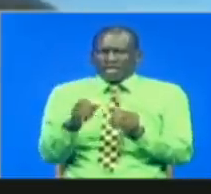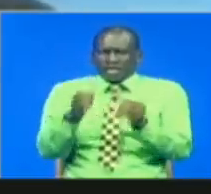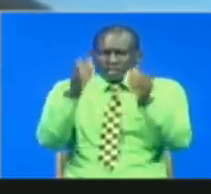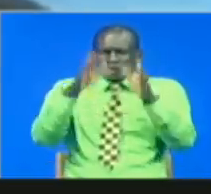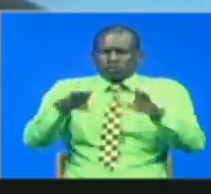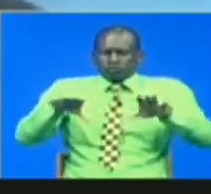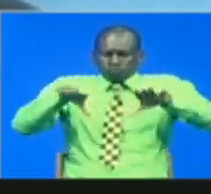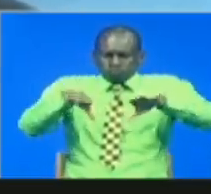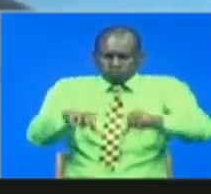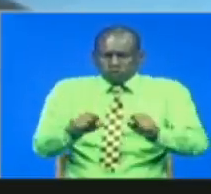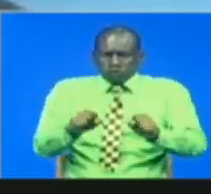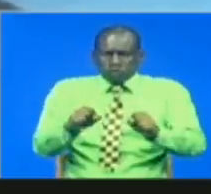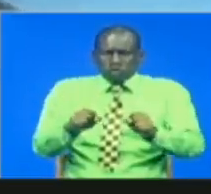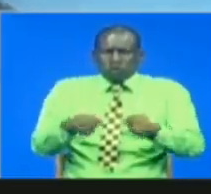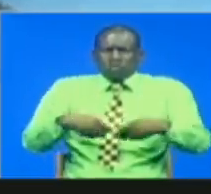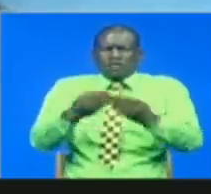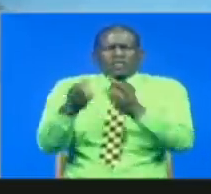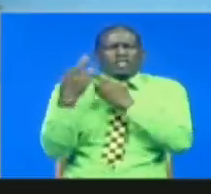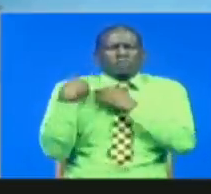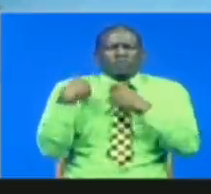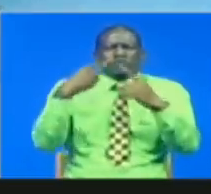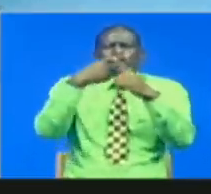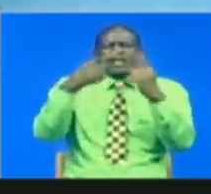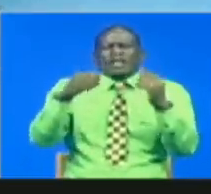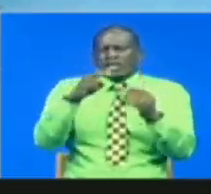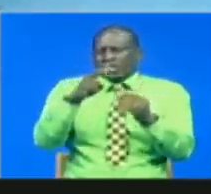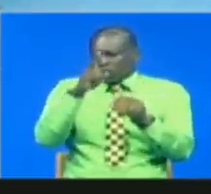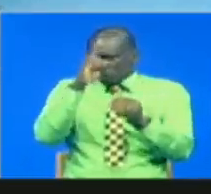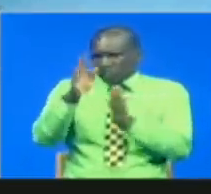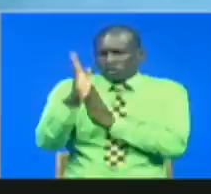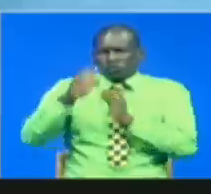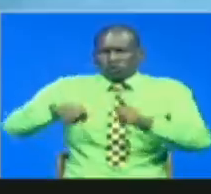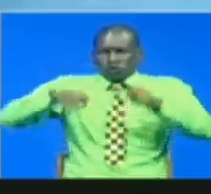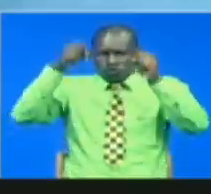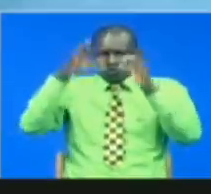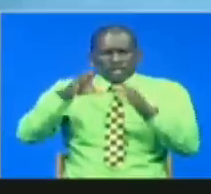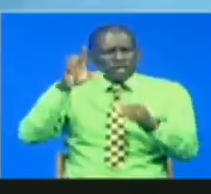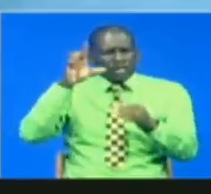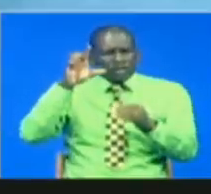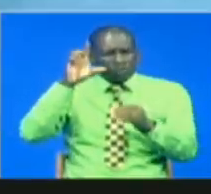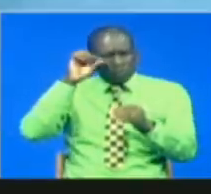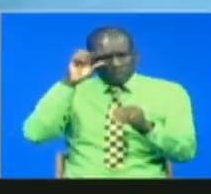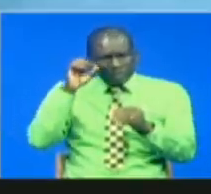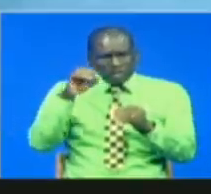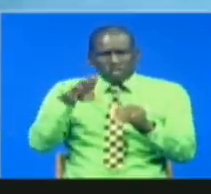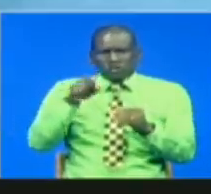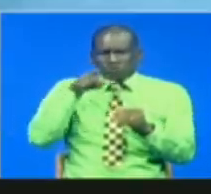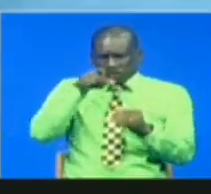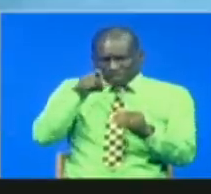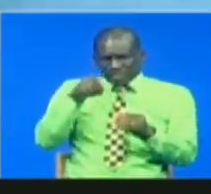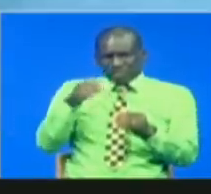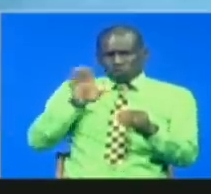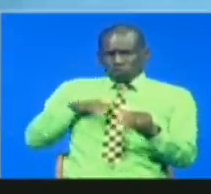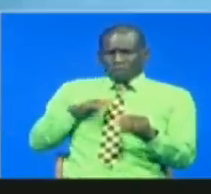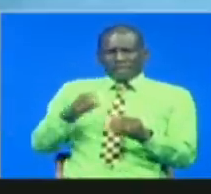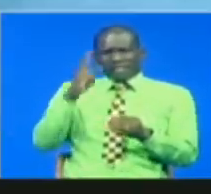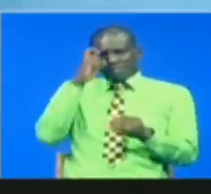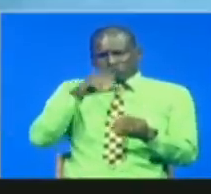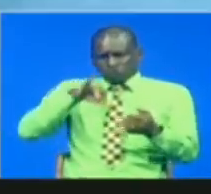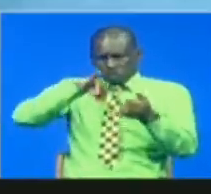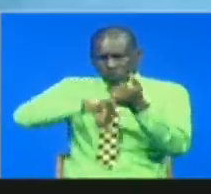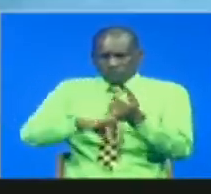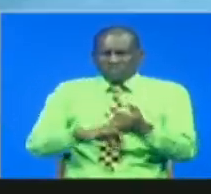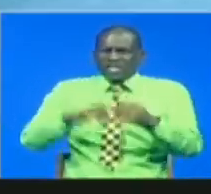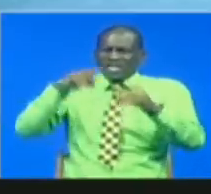kill security personnel in the coast region. And the lady there on your screen is believed to be his wife. He fled to Somalia after the